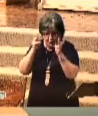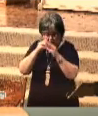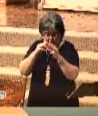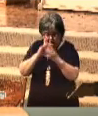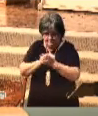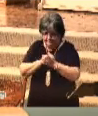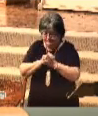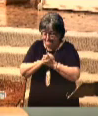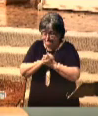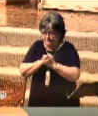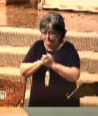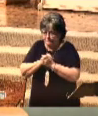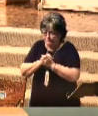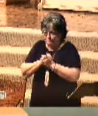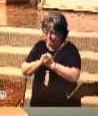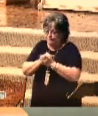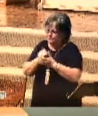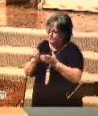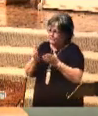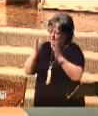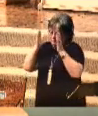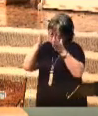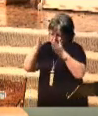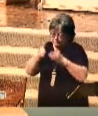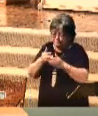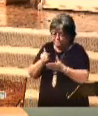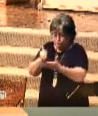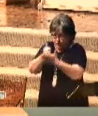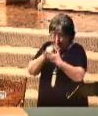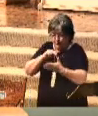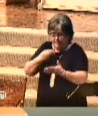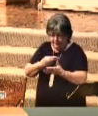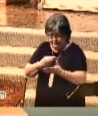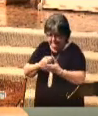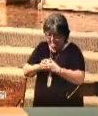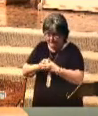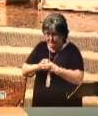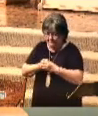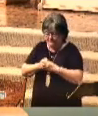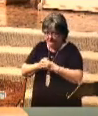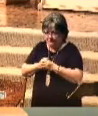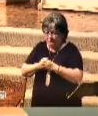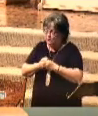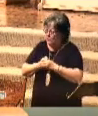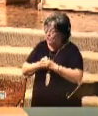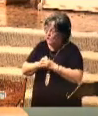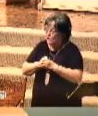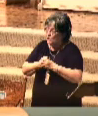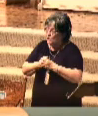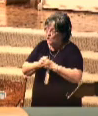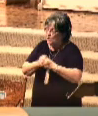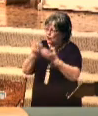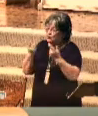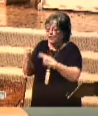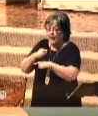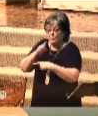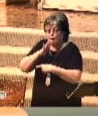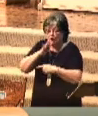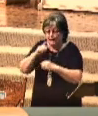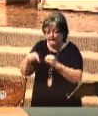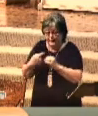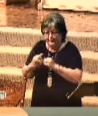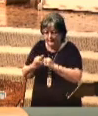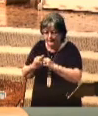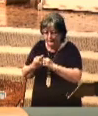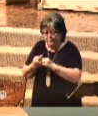And I want to call your attention to something that will be a help to us, I think, today. Today, we are talking about getting